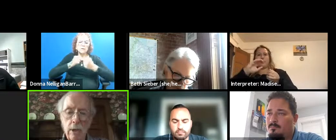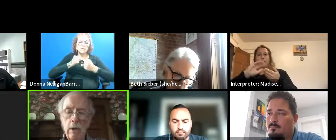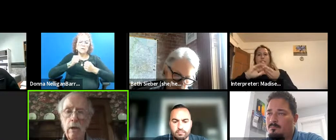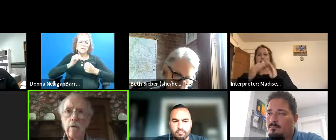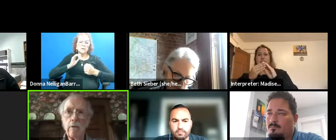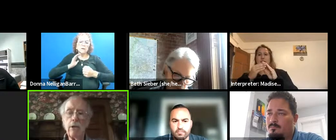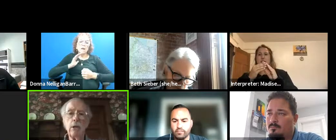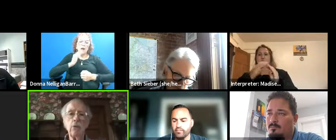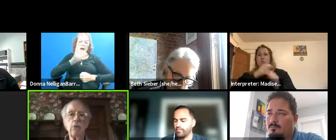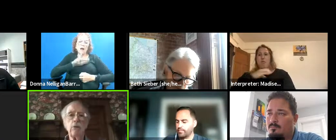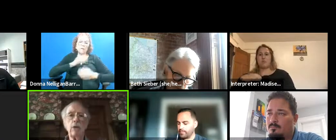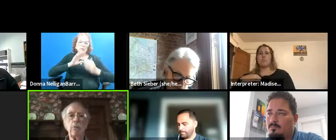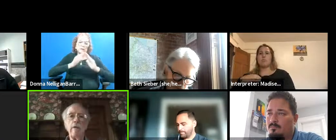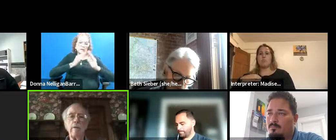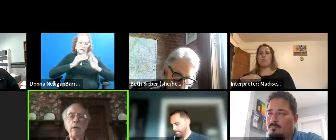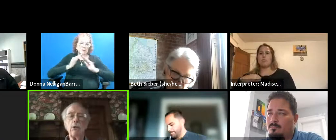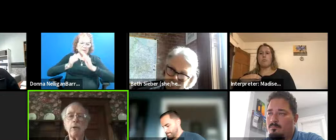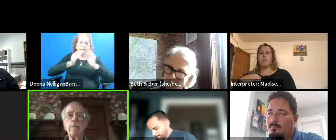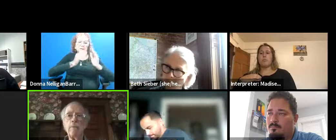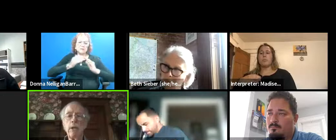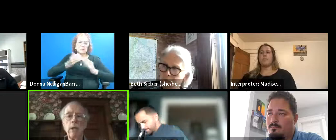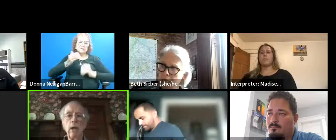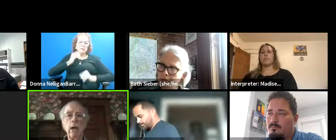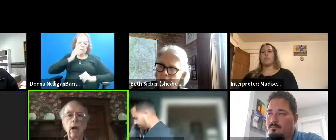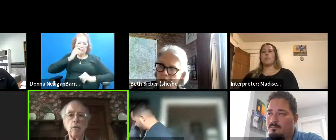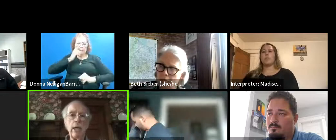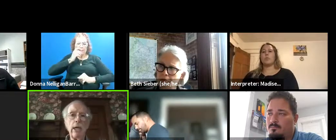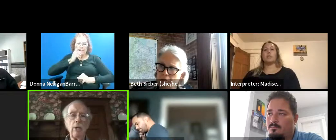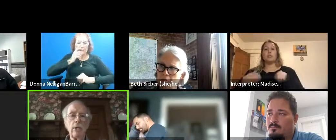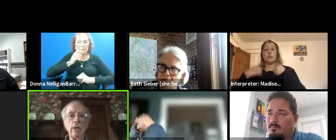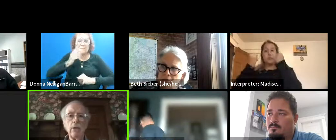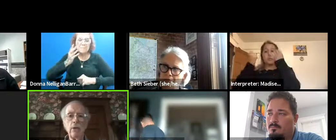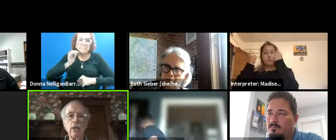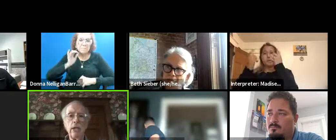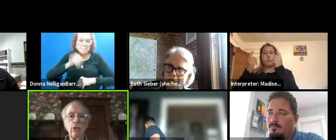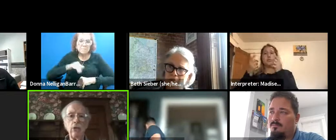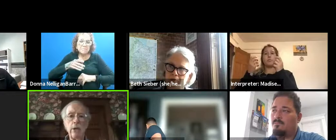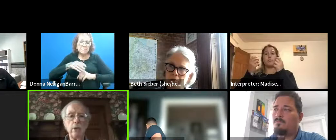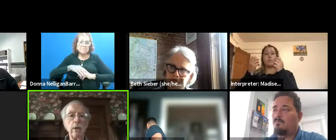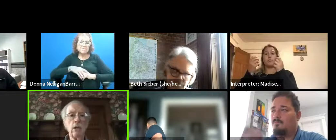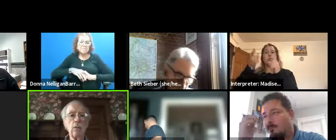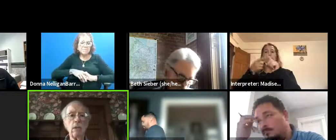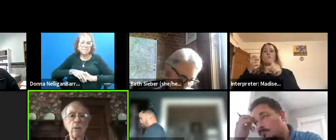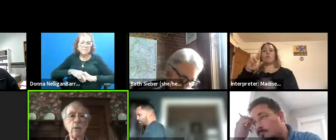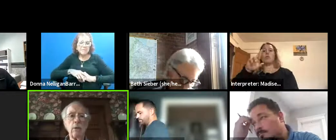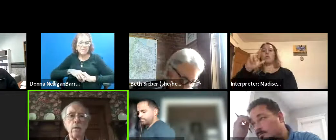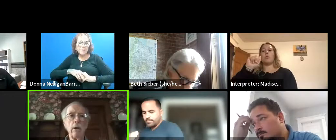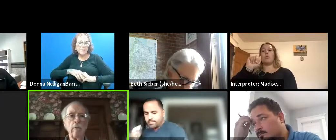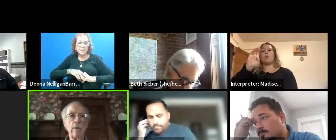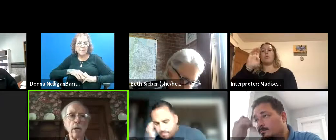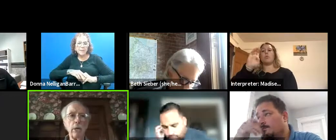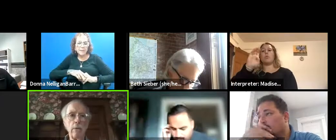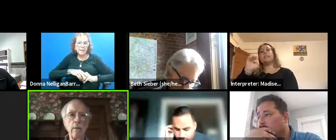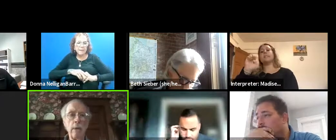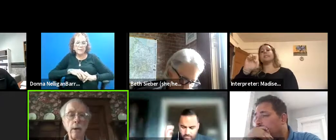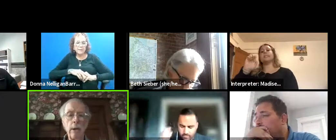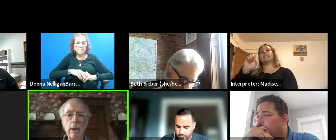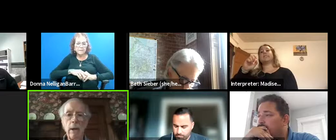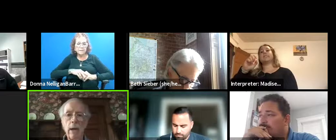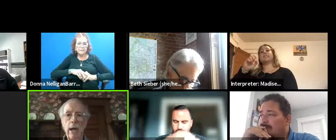level. For each of those districts, we have information on race, ethnicity, and gender, as well as political party